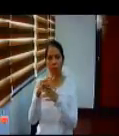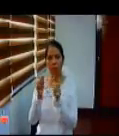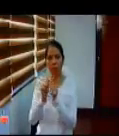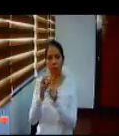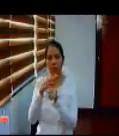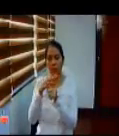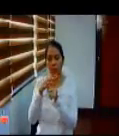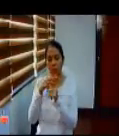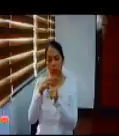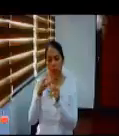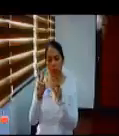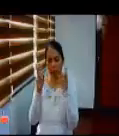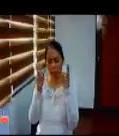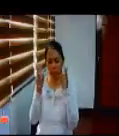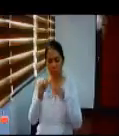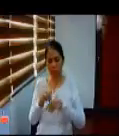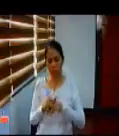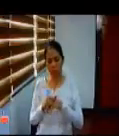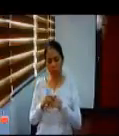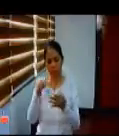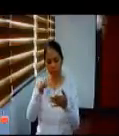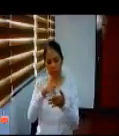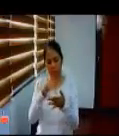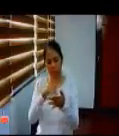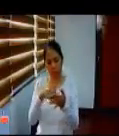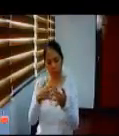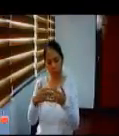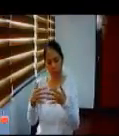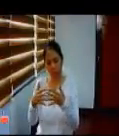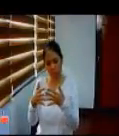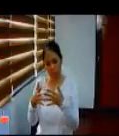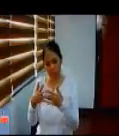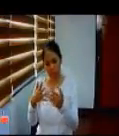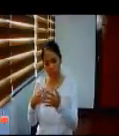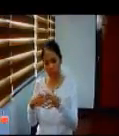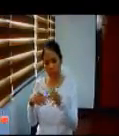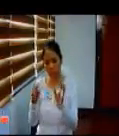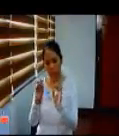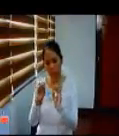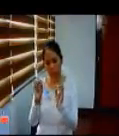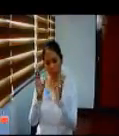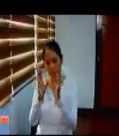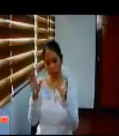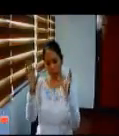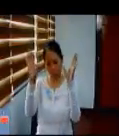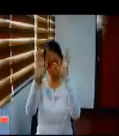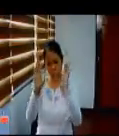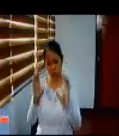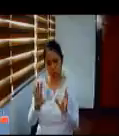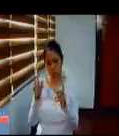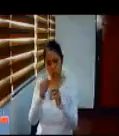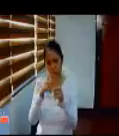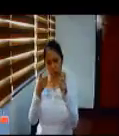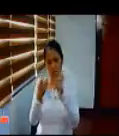Our studies already indicate that even without climate change conditions,